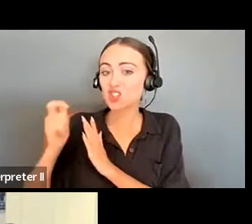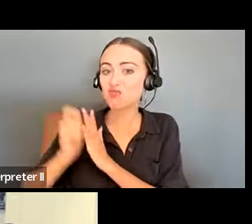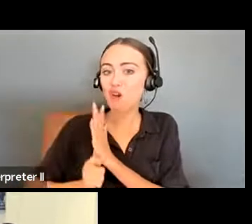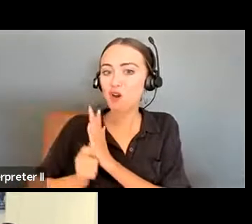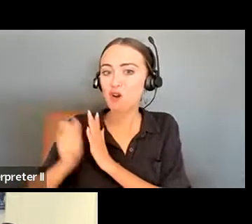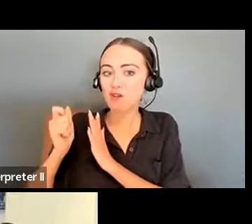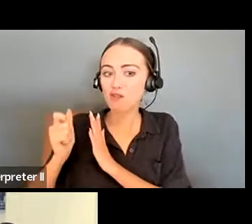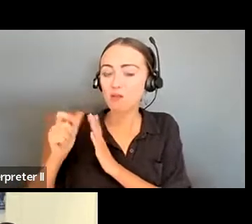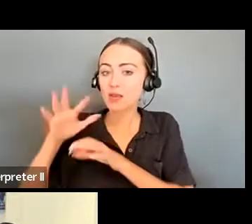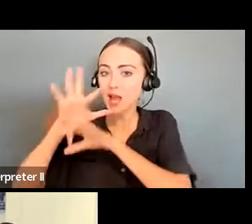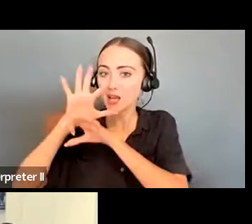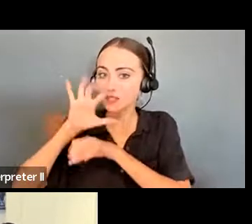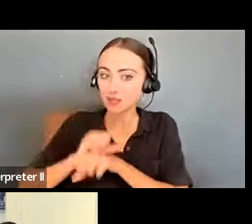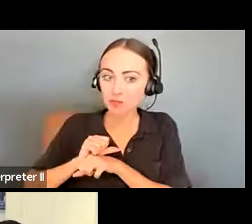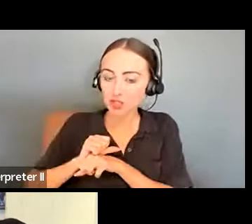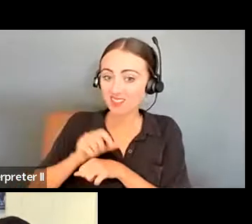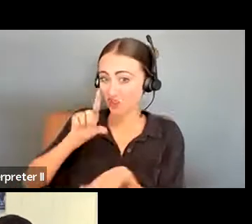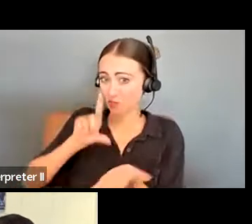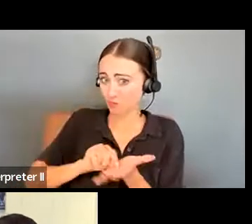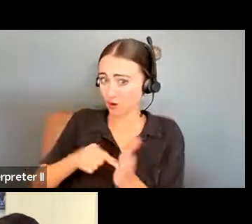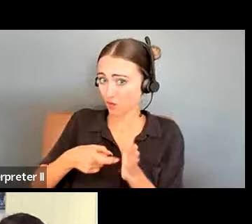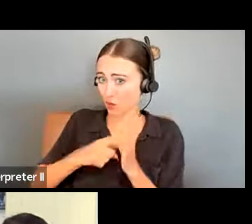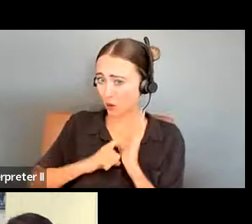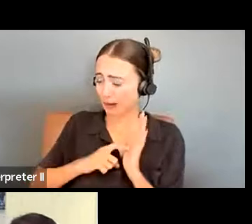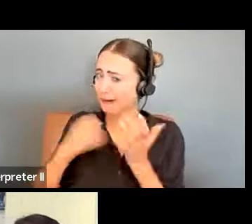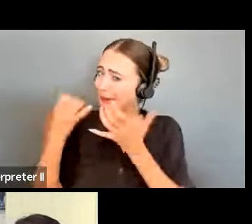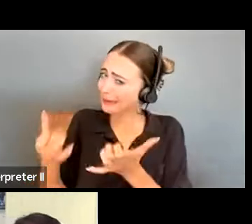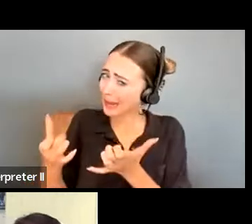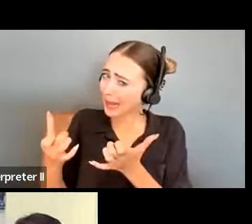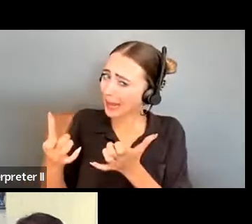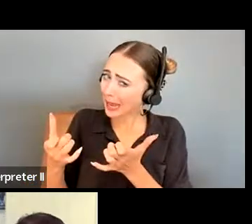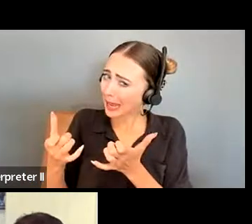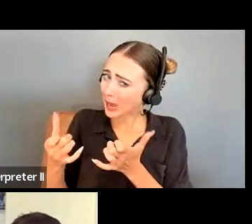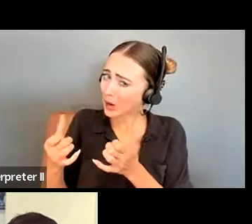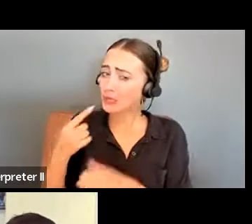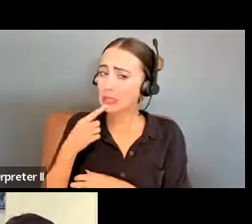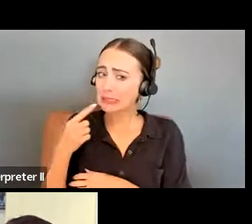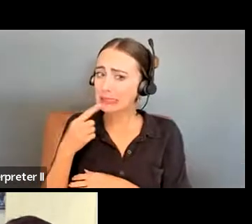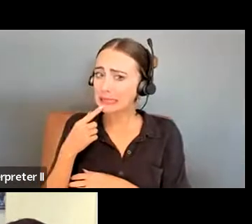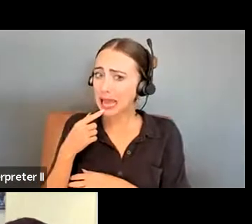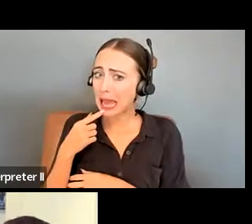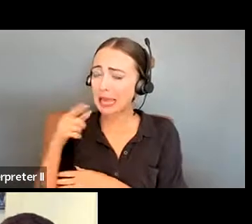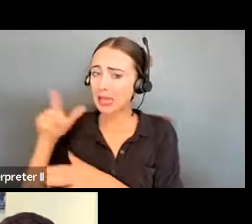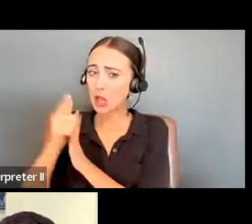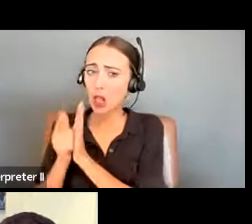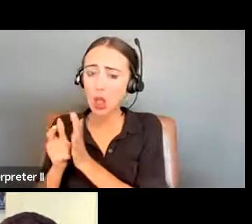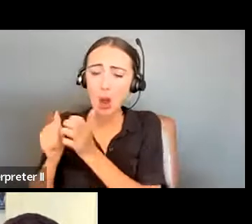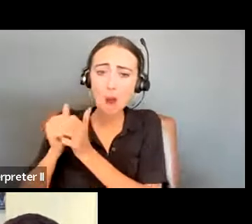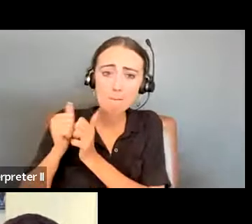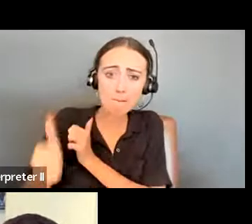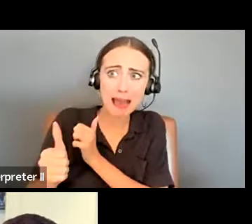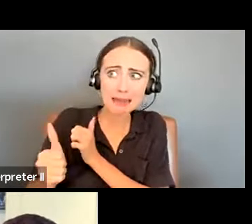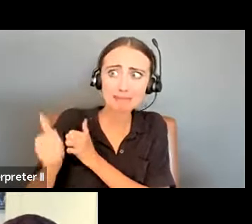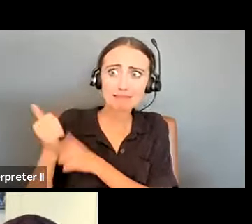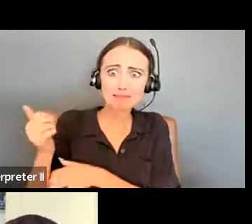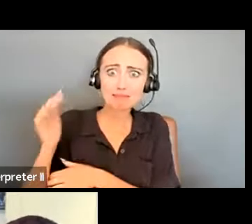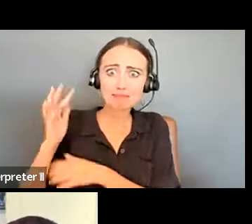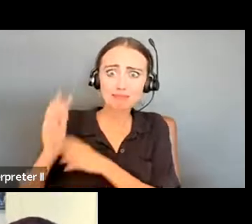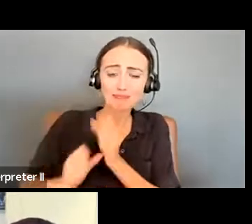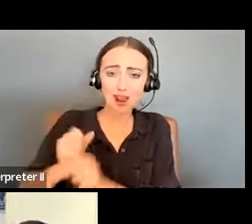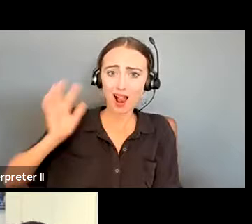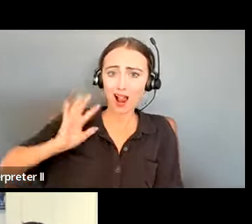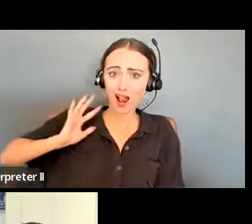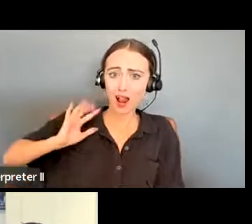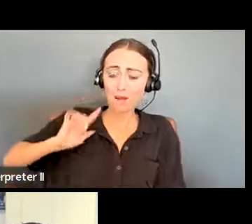this print requires. And you're now citing a law that was passed by the council several years ago when the default